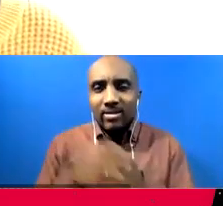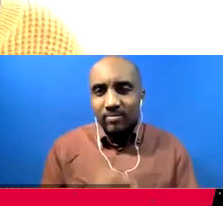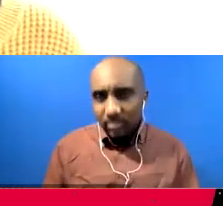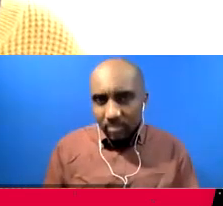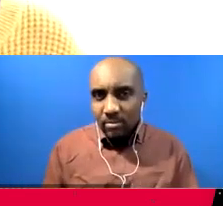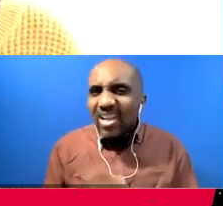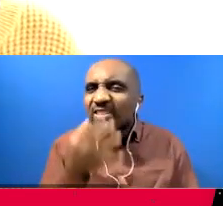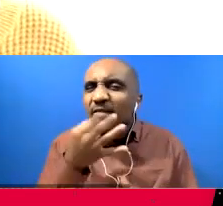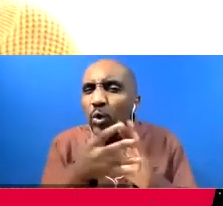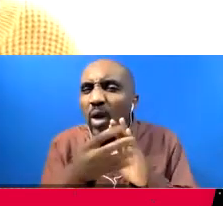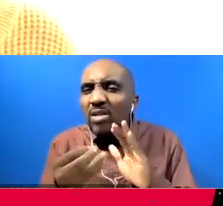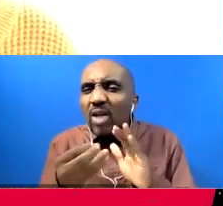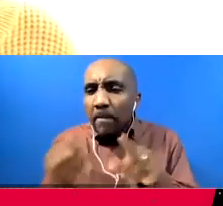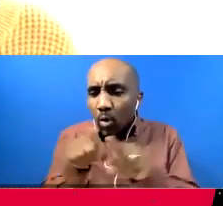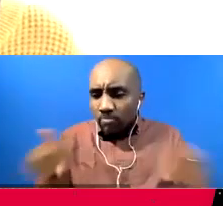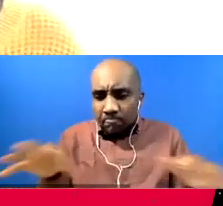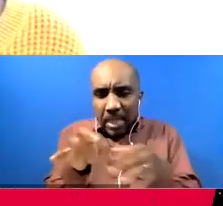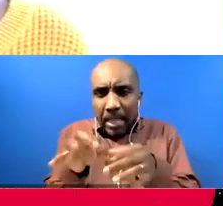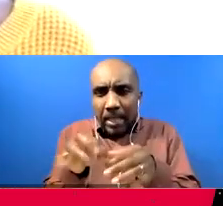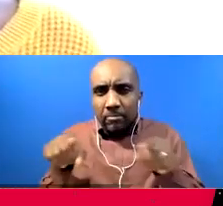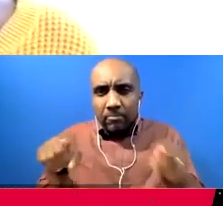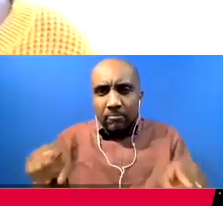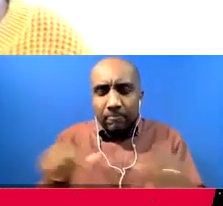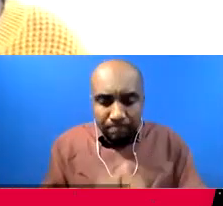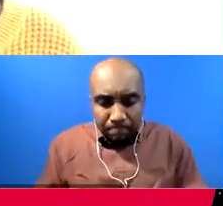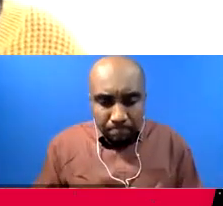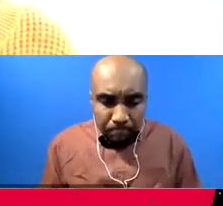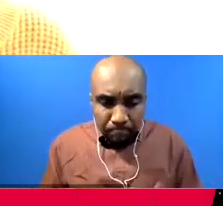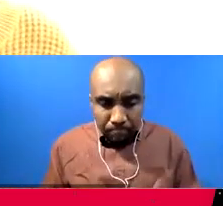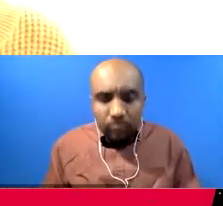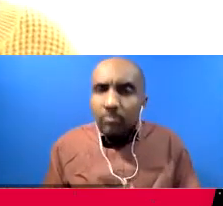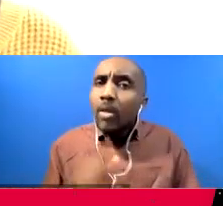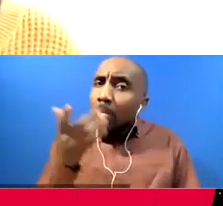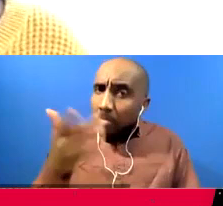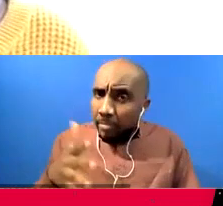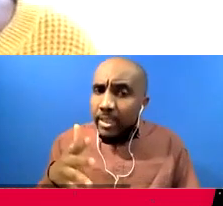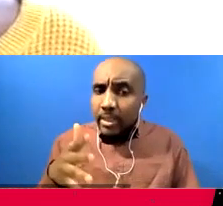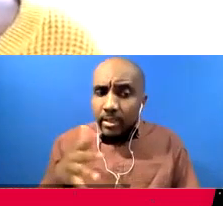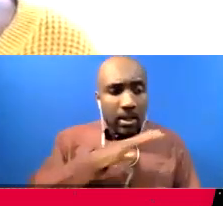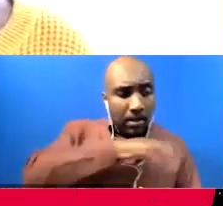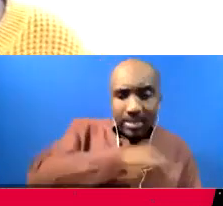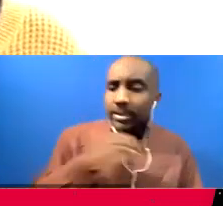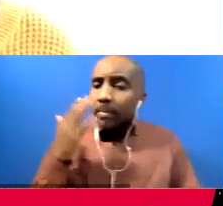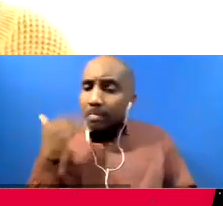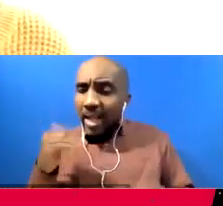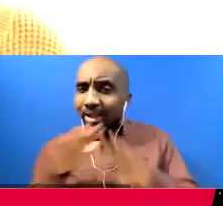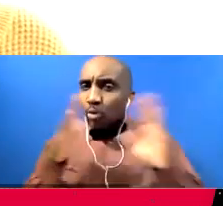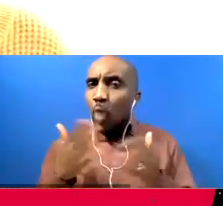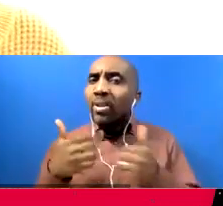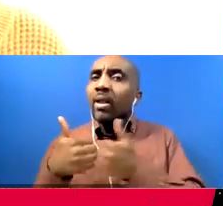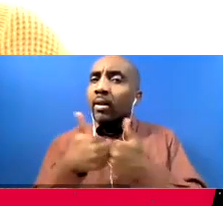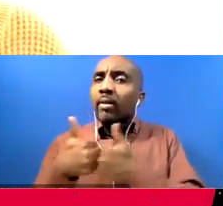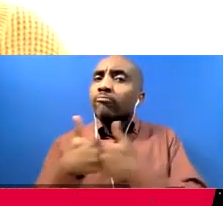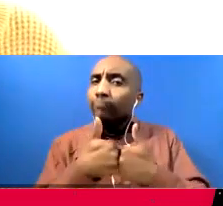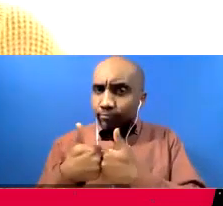few ways that our struggles are directly connected, but there have been links of solidarity between Palestinians and Black people globally, but